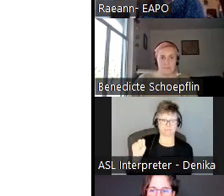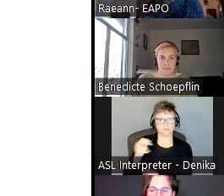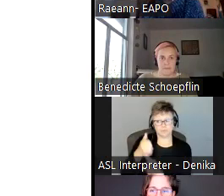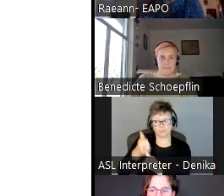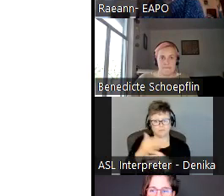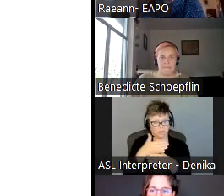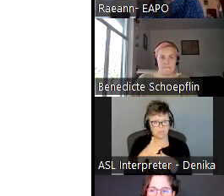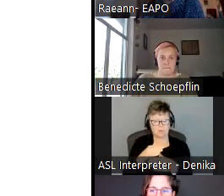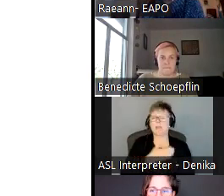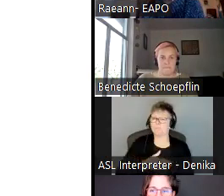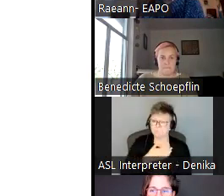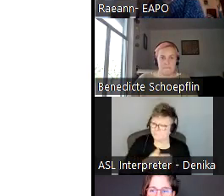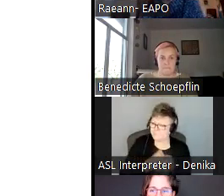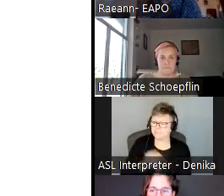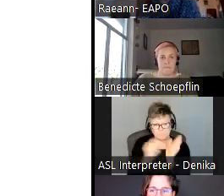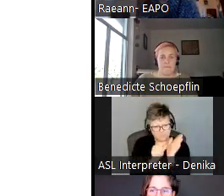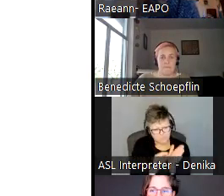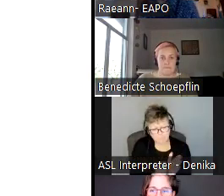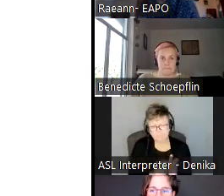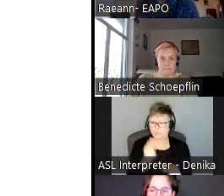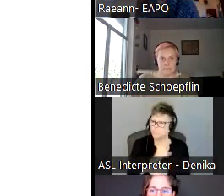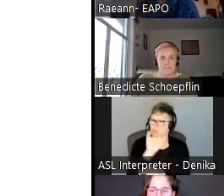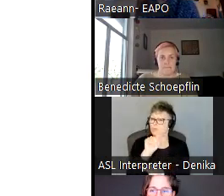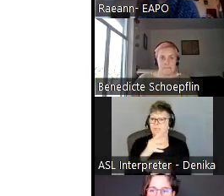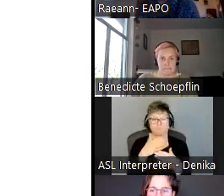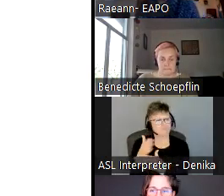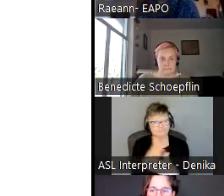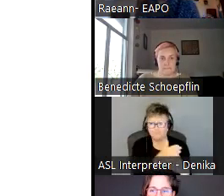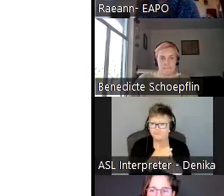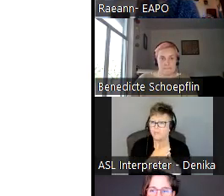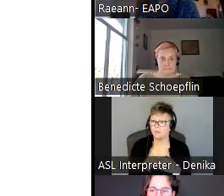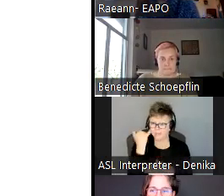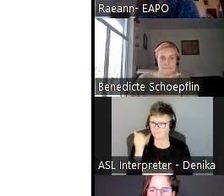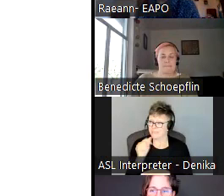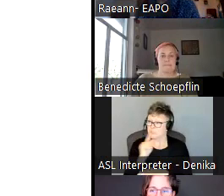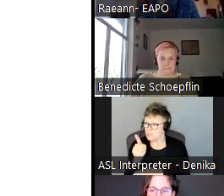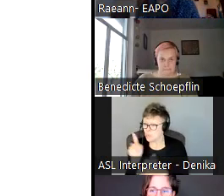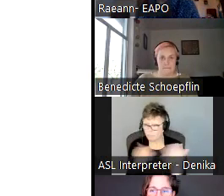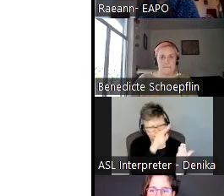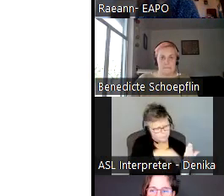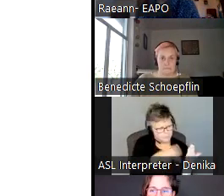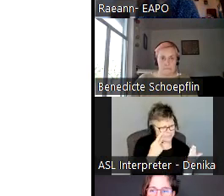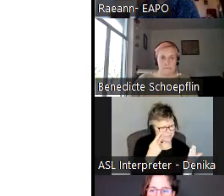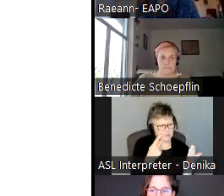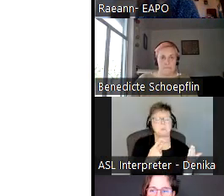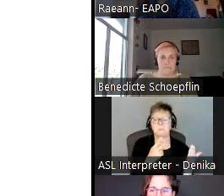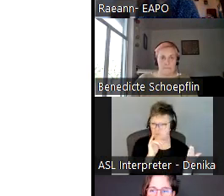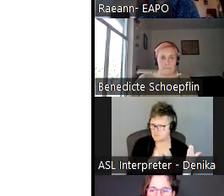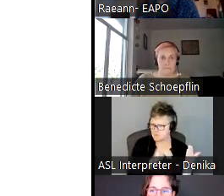your phone. It's a good resource. If you're not sure you're being scammed, you can go look at that. And I always